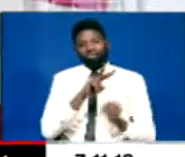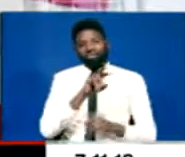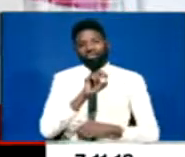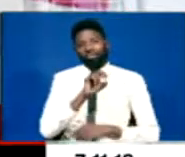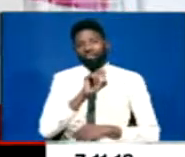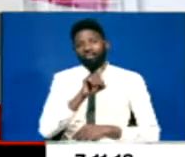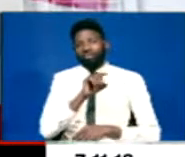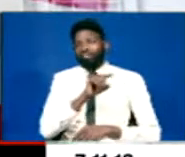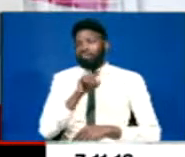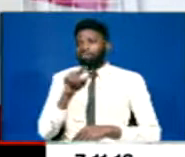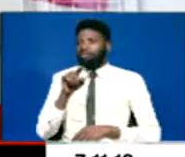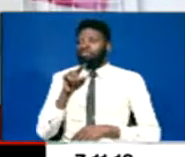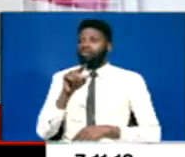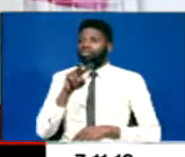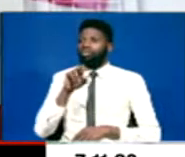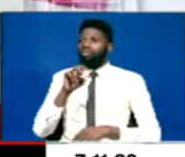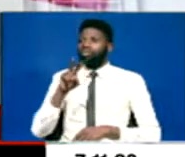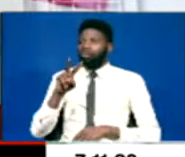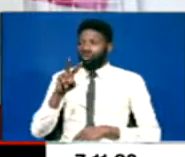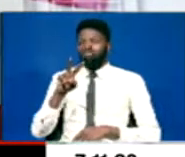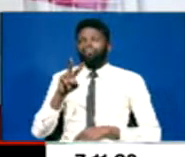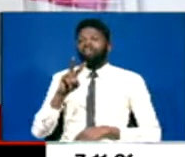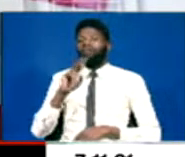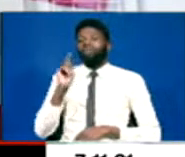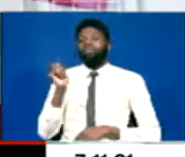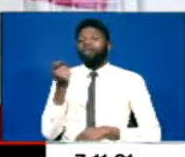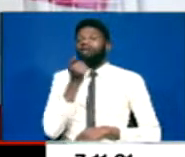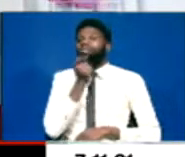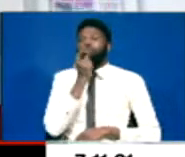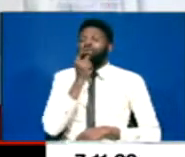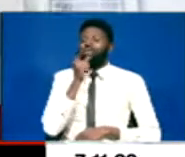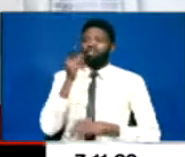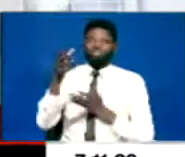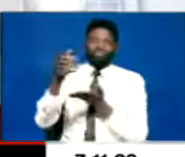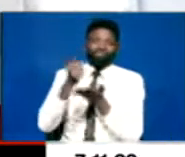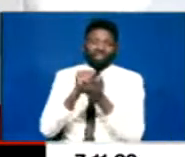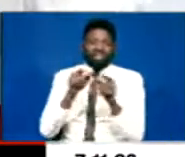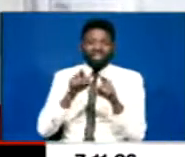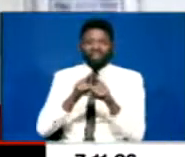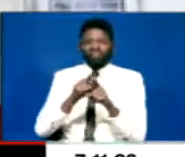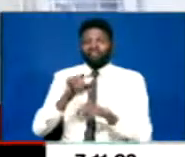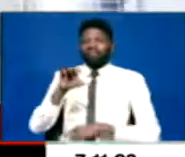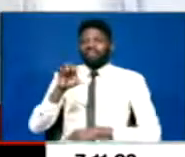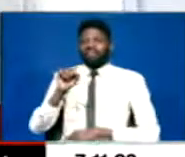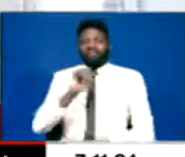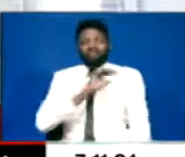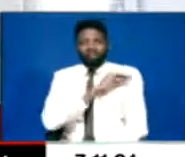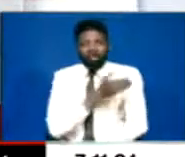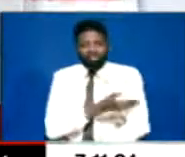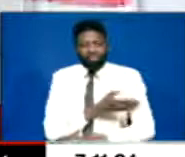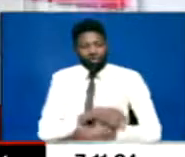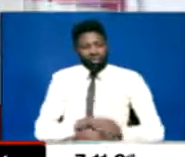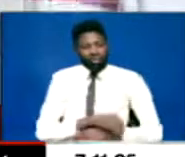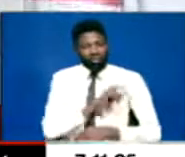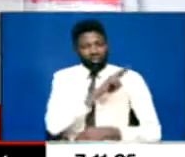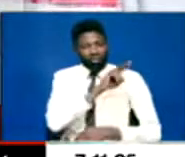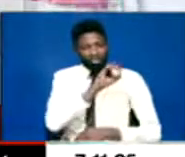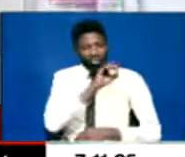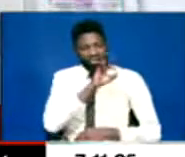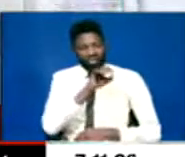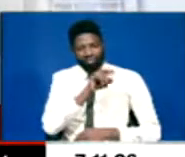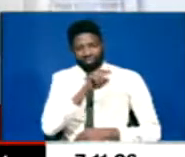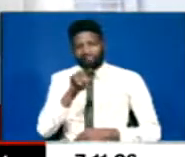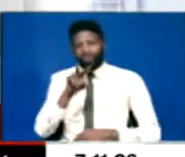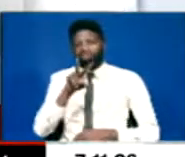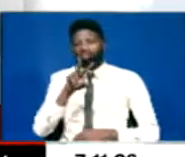2002, he was appointed by President Moi as Minister for Energy. Between 2003 and 2005,